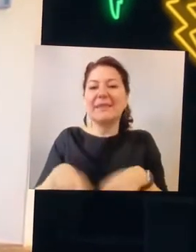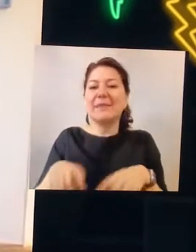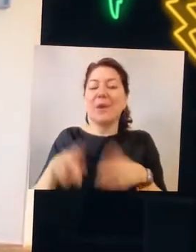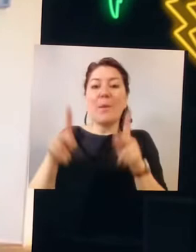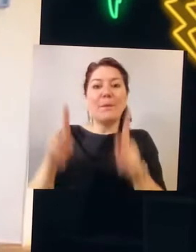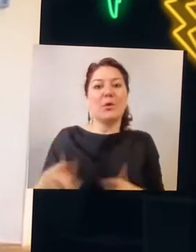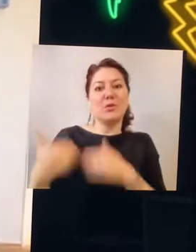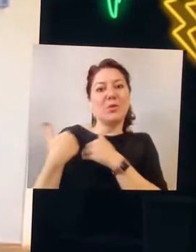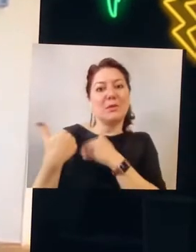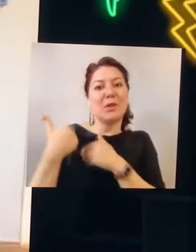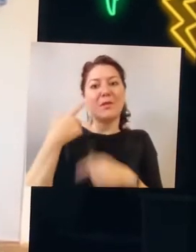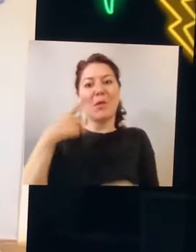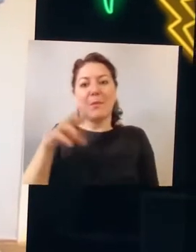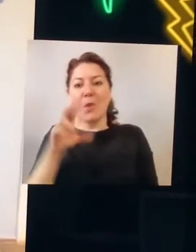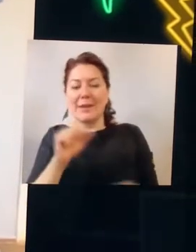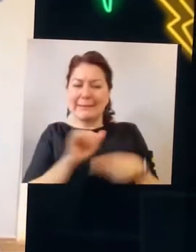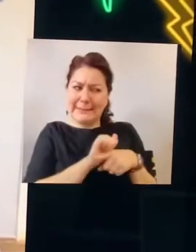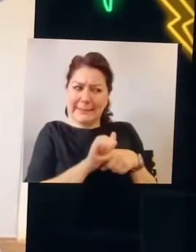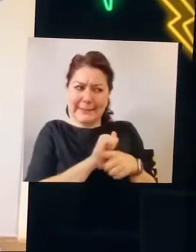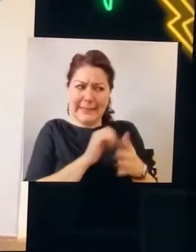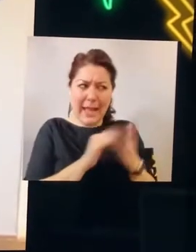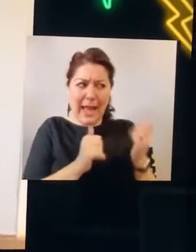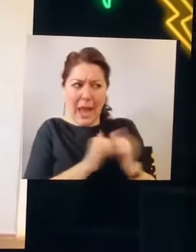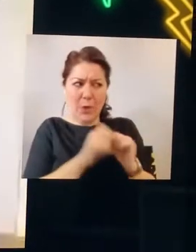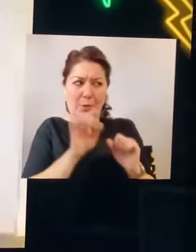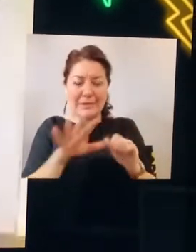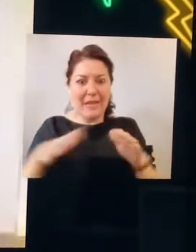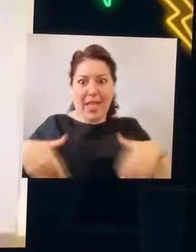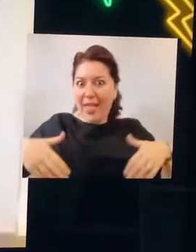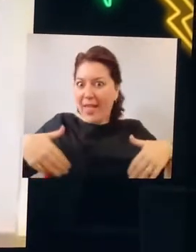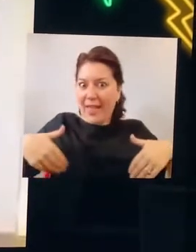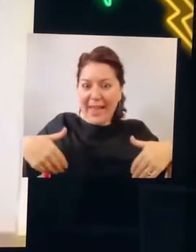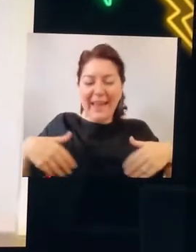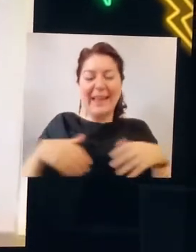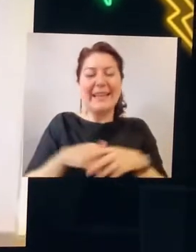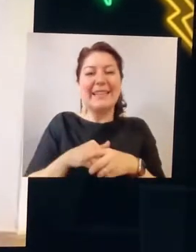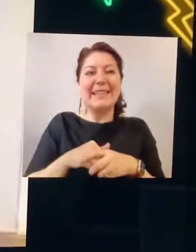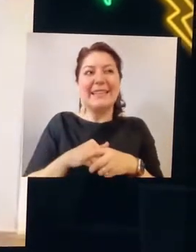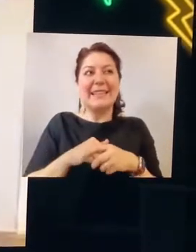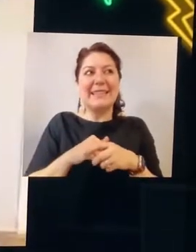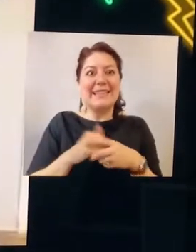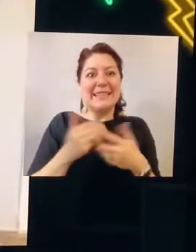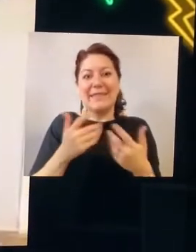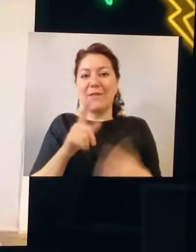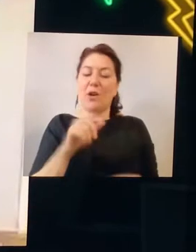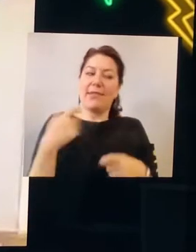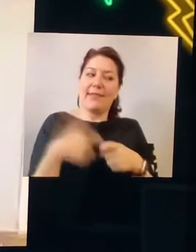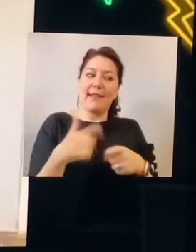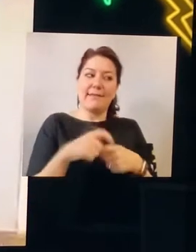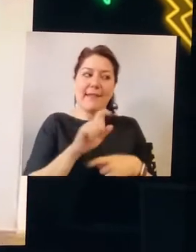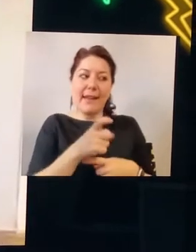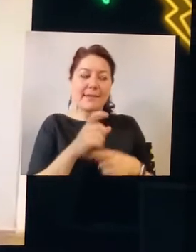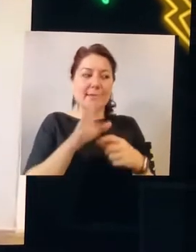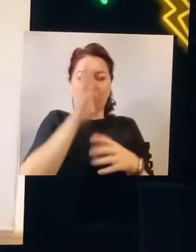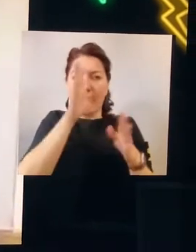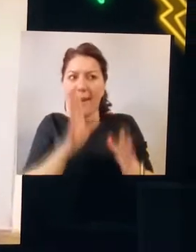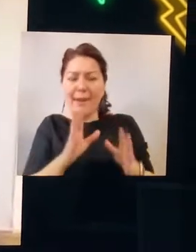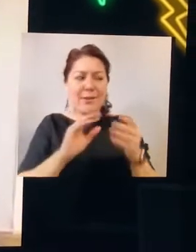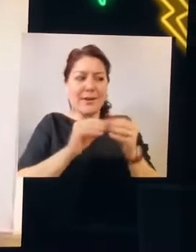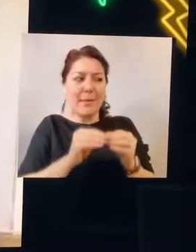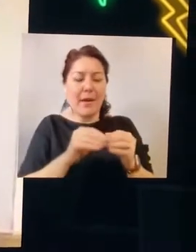them, hey, this is how you pitch, and this is what makes you good as a Latinx creative, the demographics, like, what are your tips